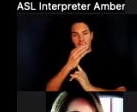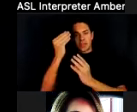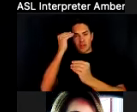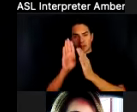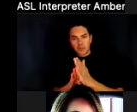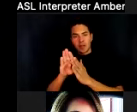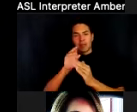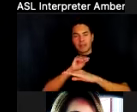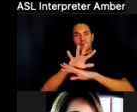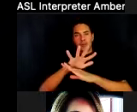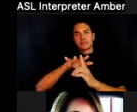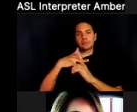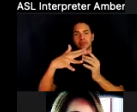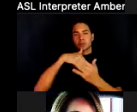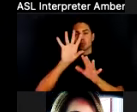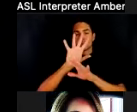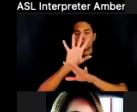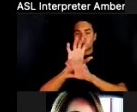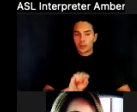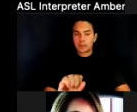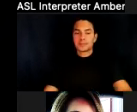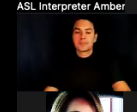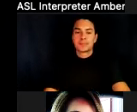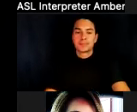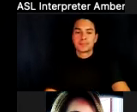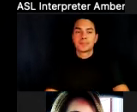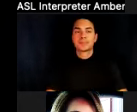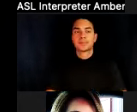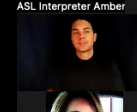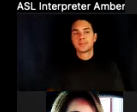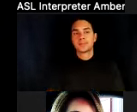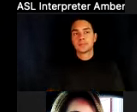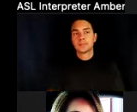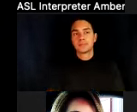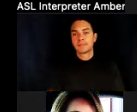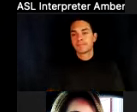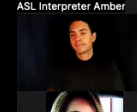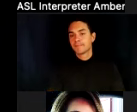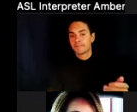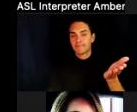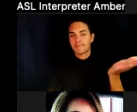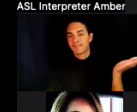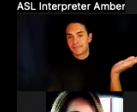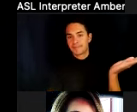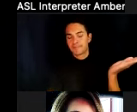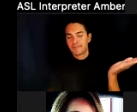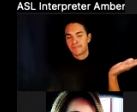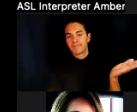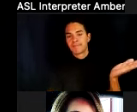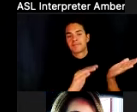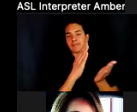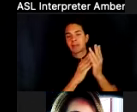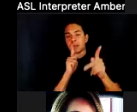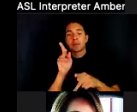influence social norms. Example of this, some folks probably have experienced this, but at